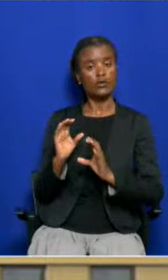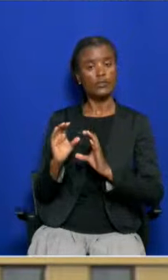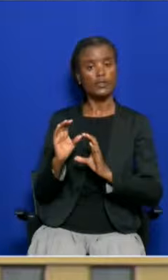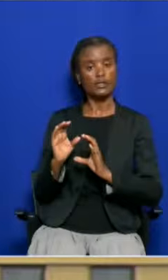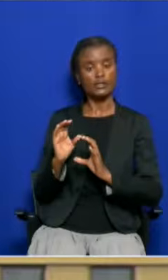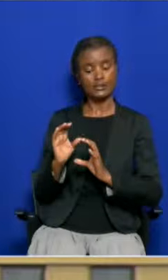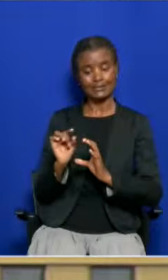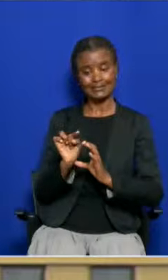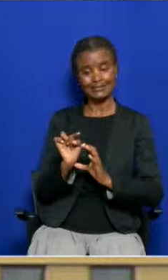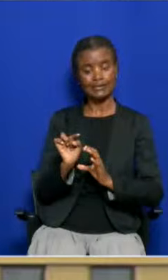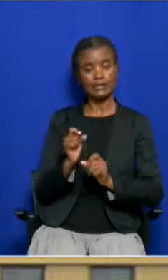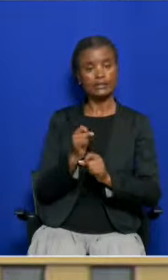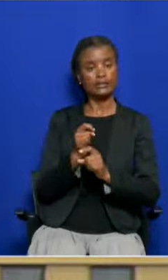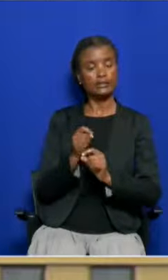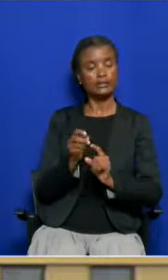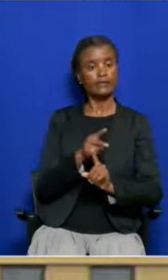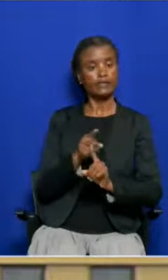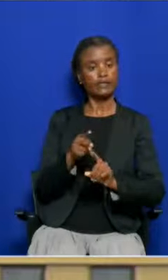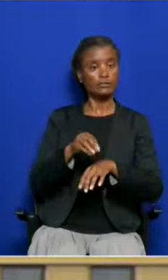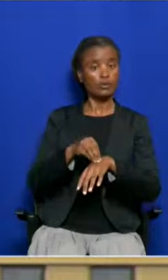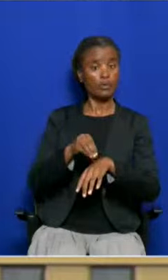problem were